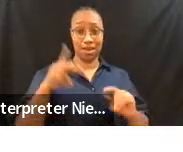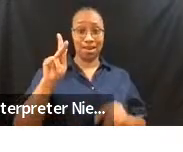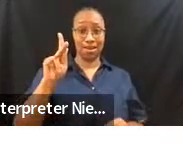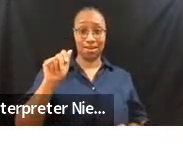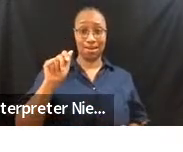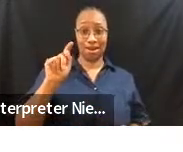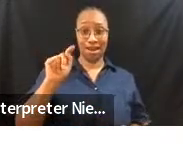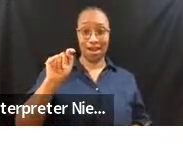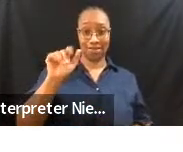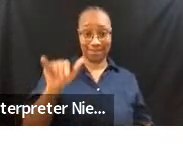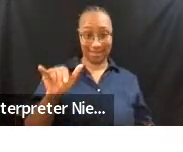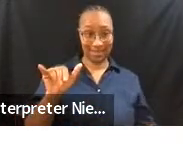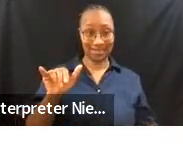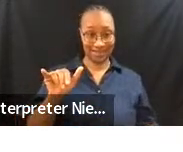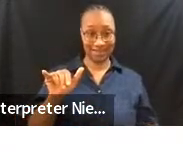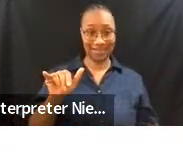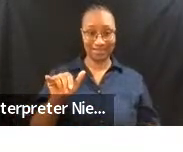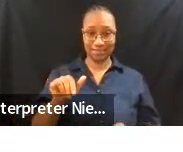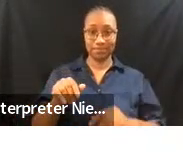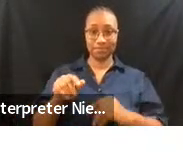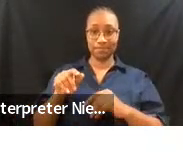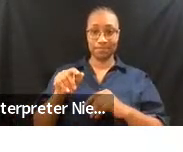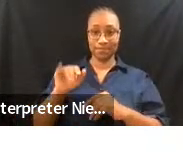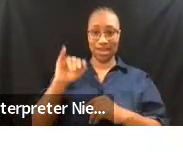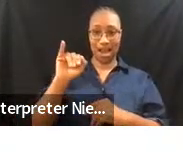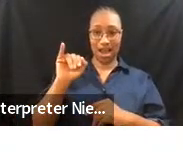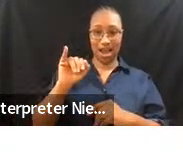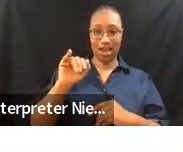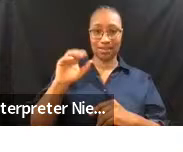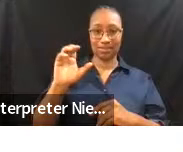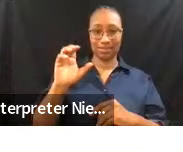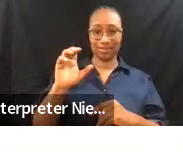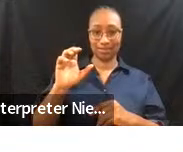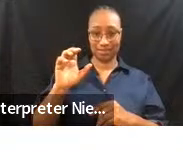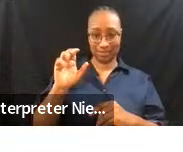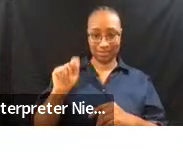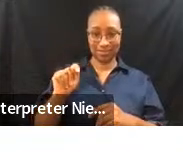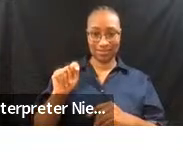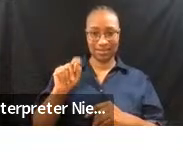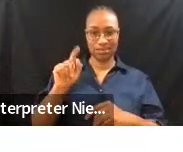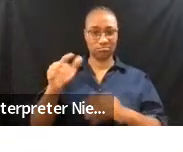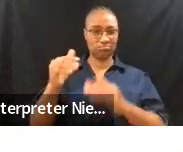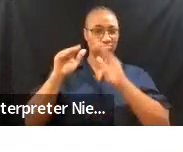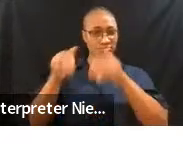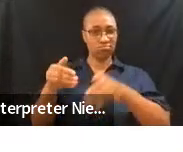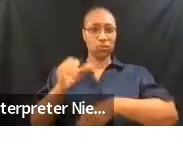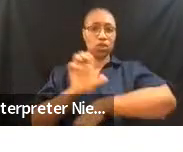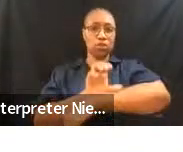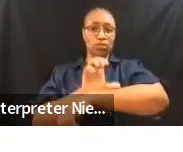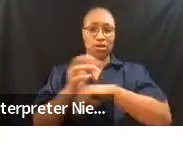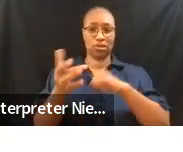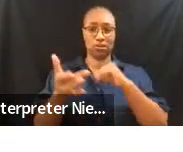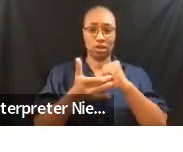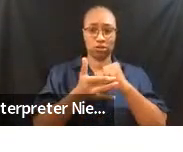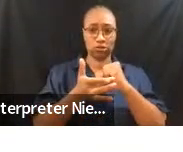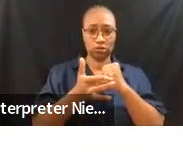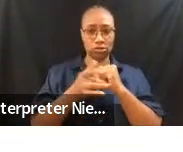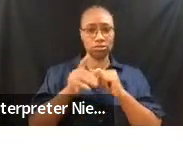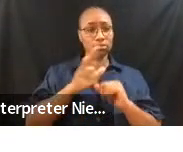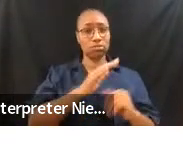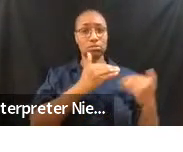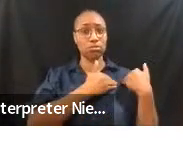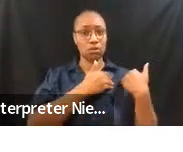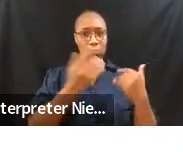and communication technology that can be used to address accessibility issues with healthcare-related